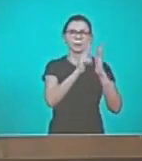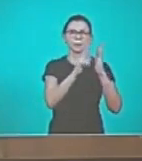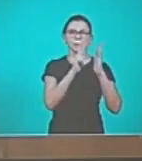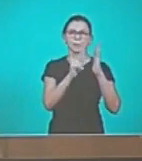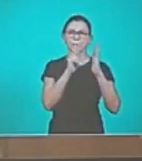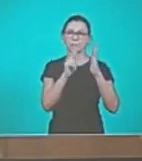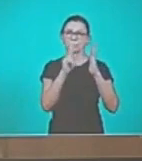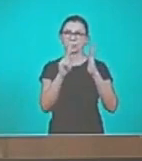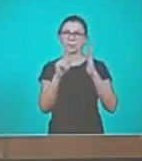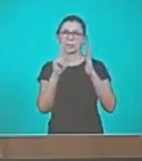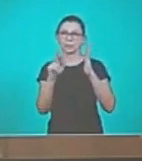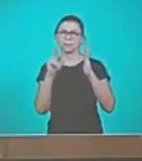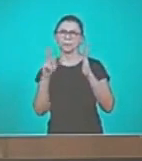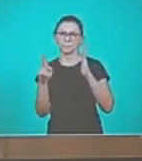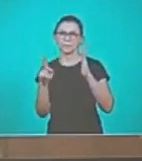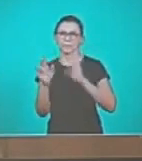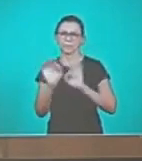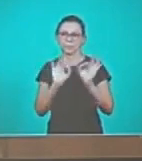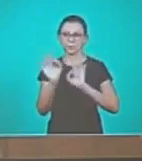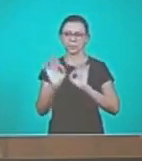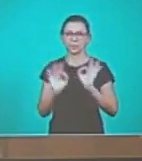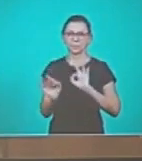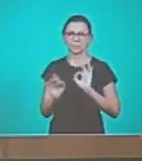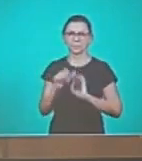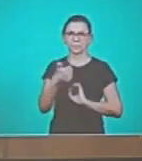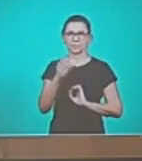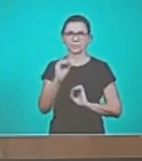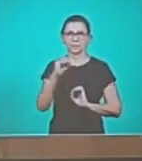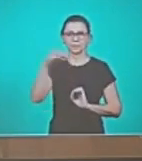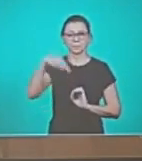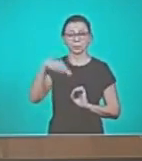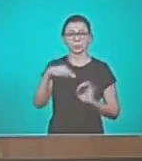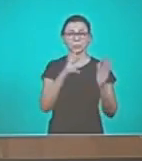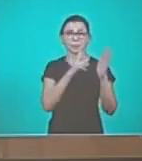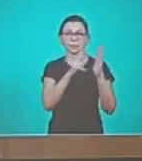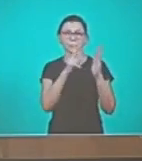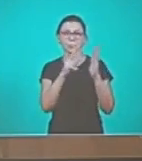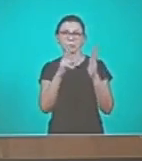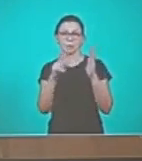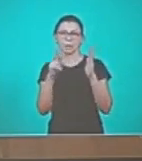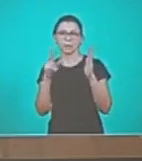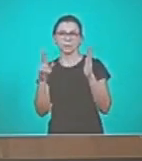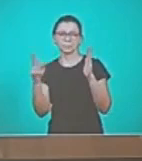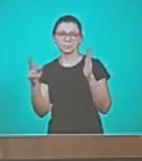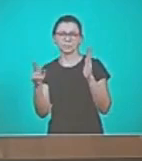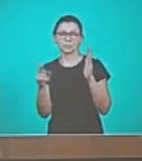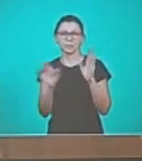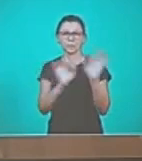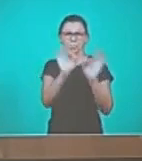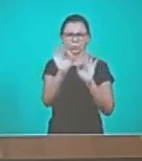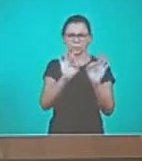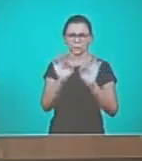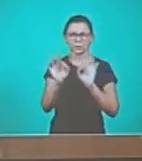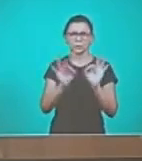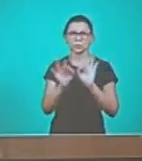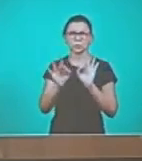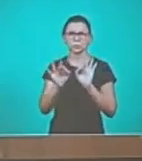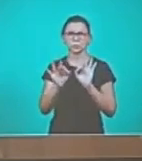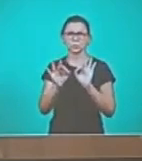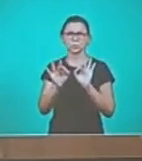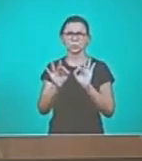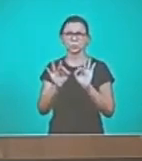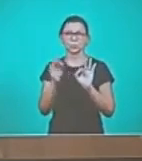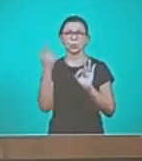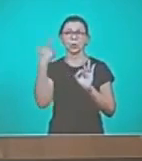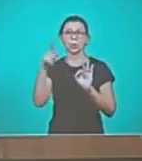When it is 11:10, they have 10 minutes to edit. So then they will do everything, they put everything in order